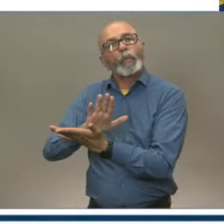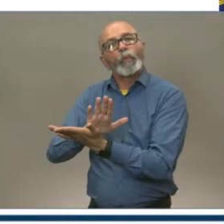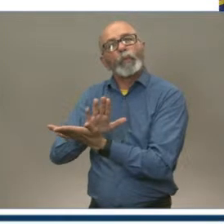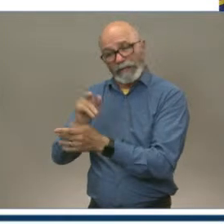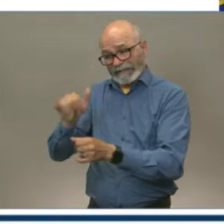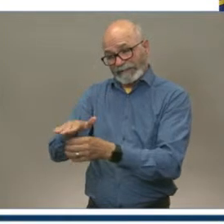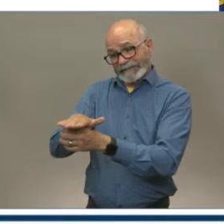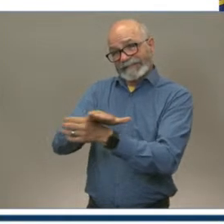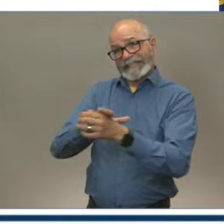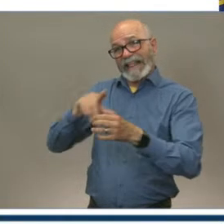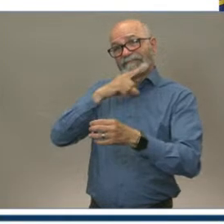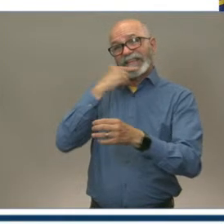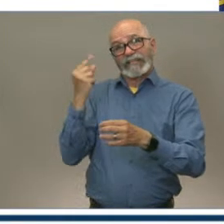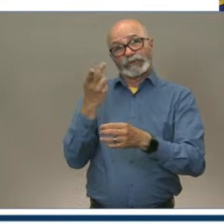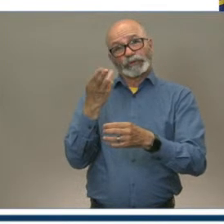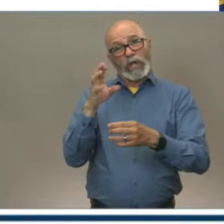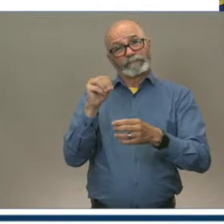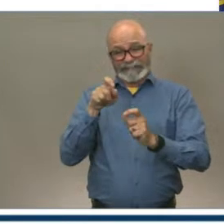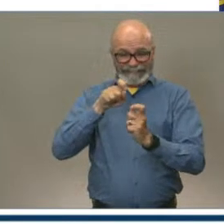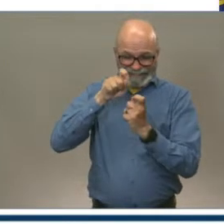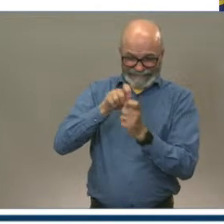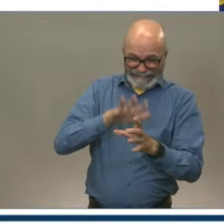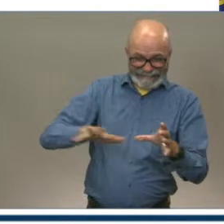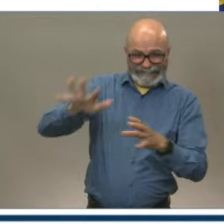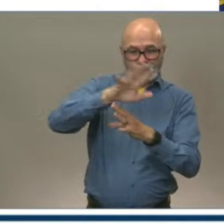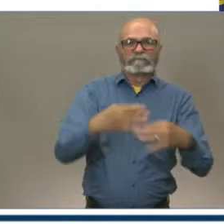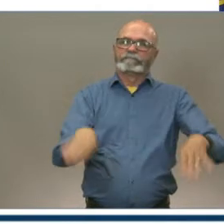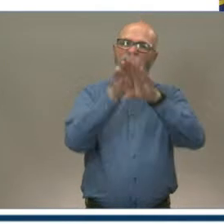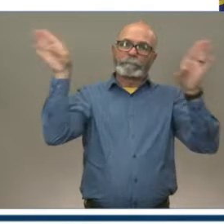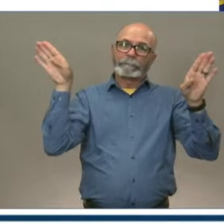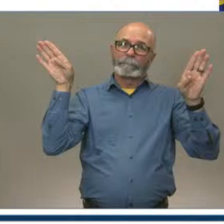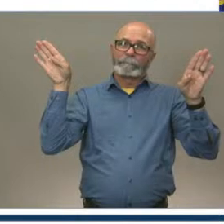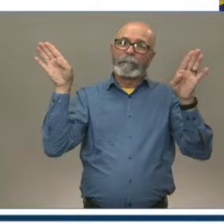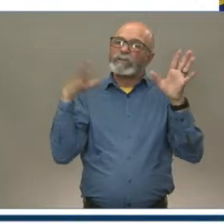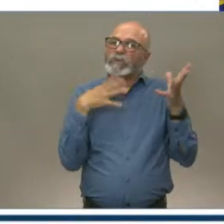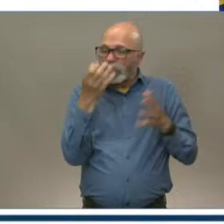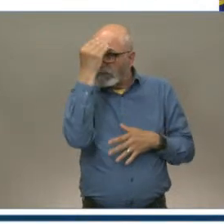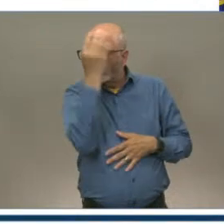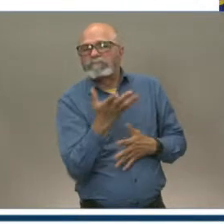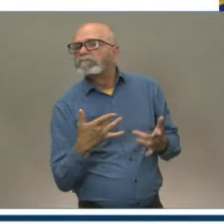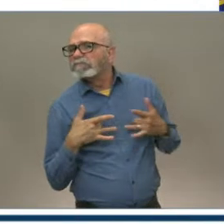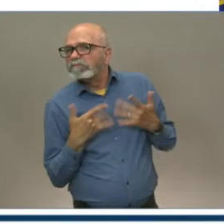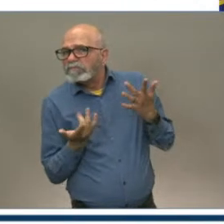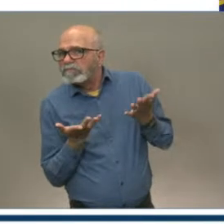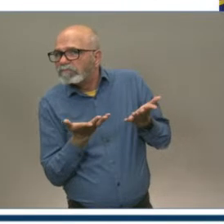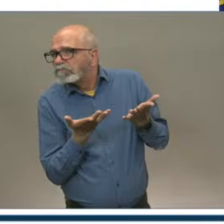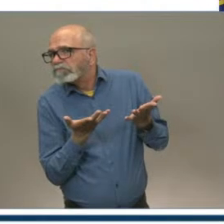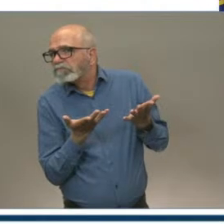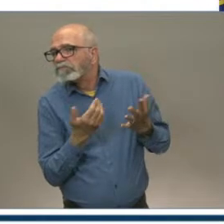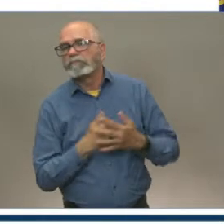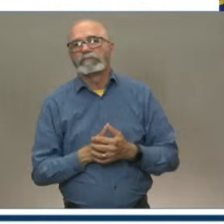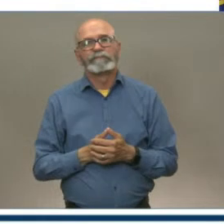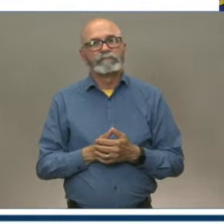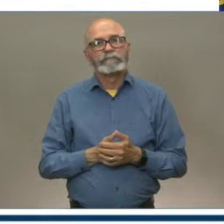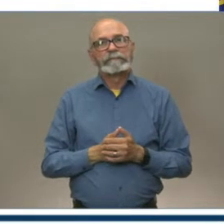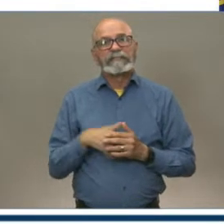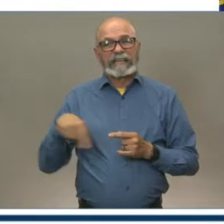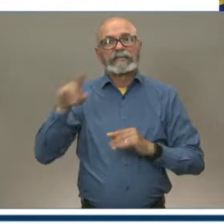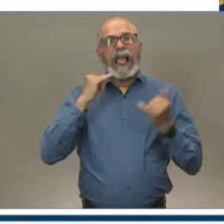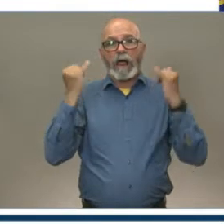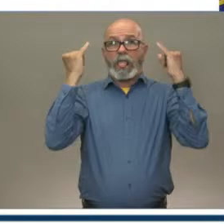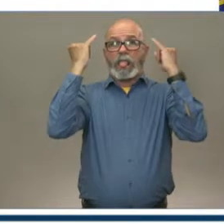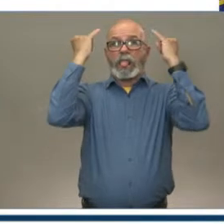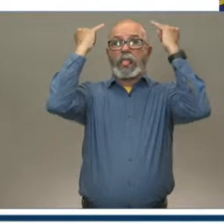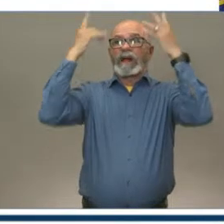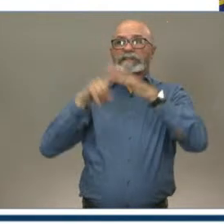to be closed. What do you say to those students and parents who are, fearful and anxious about returning to school? I can